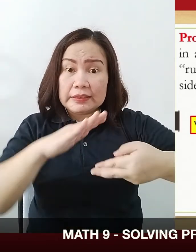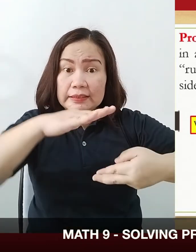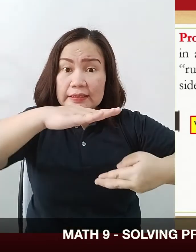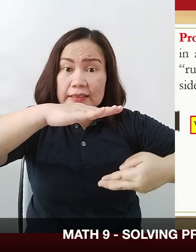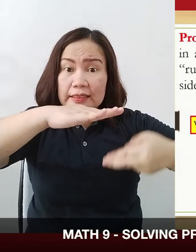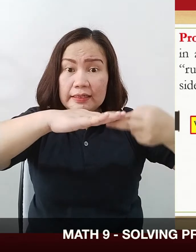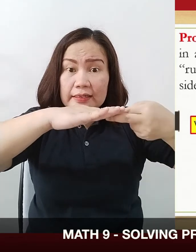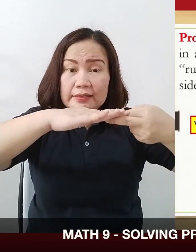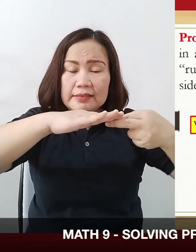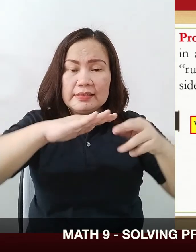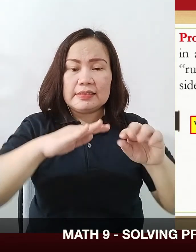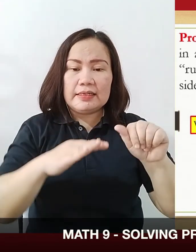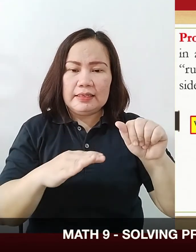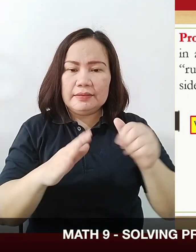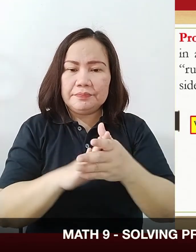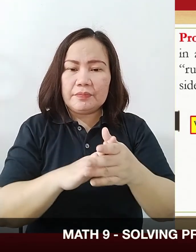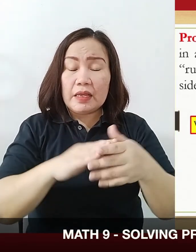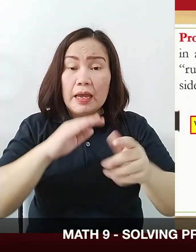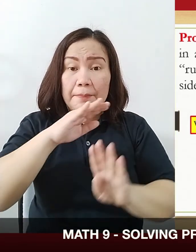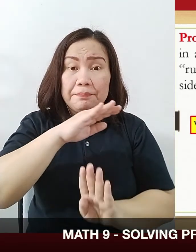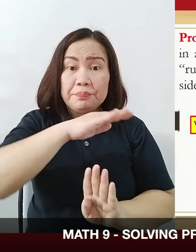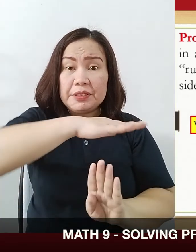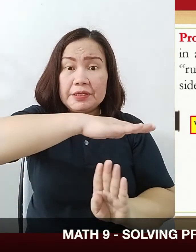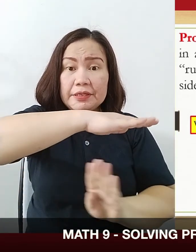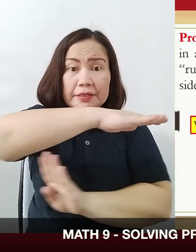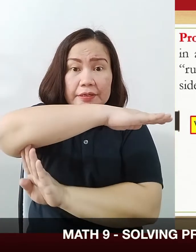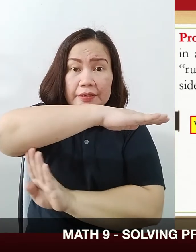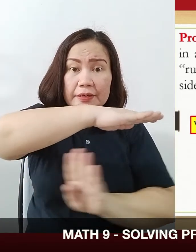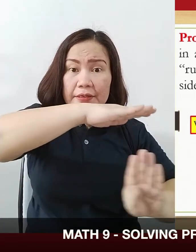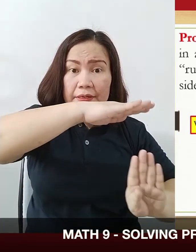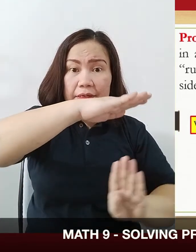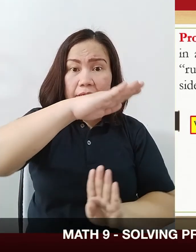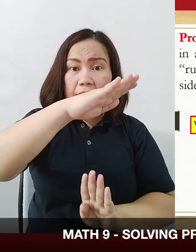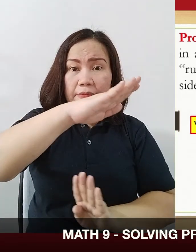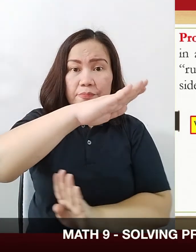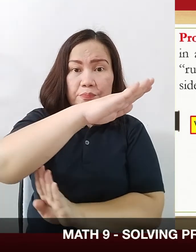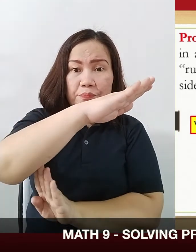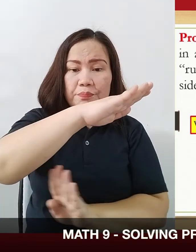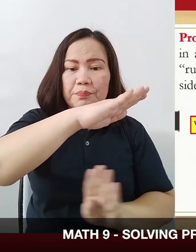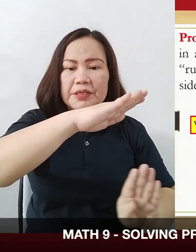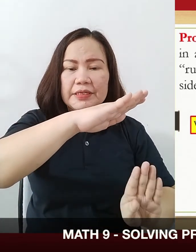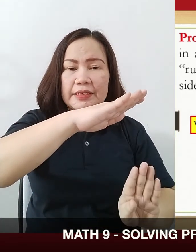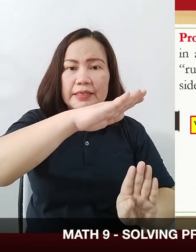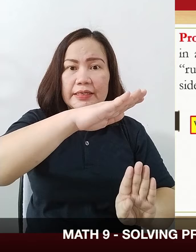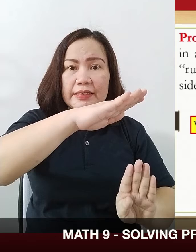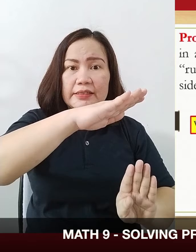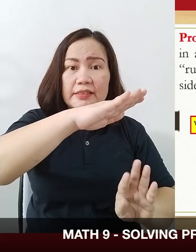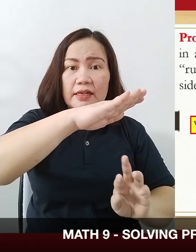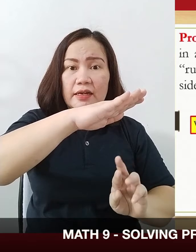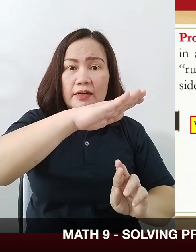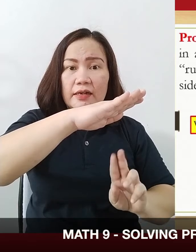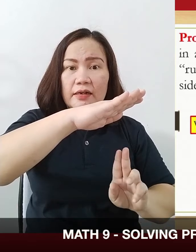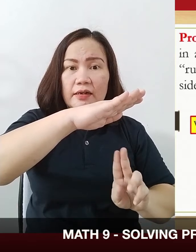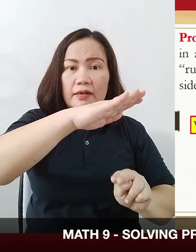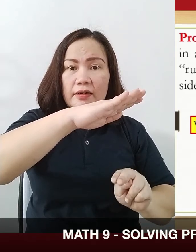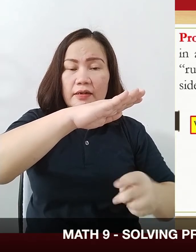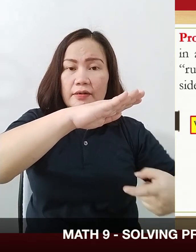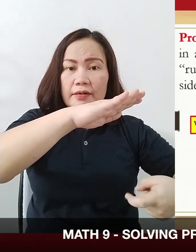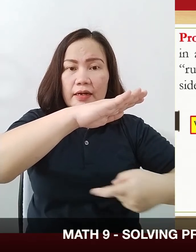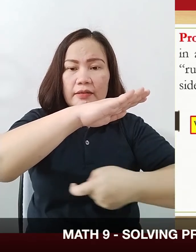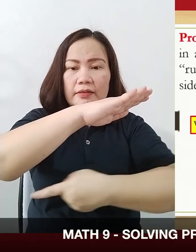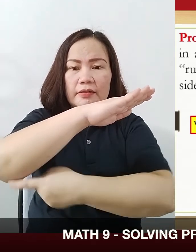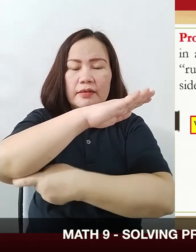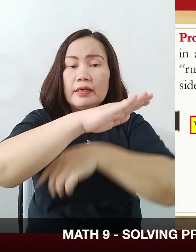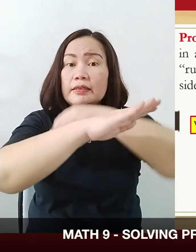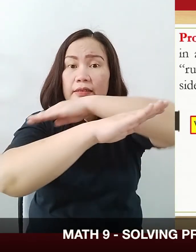rise, okay? And then your B will be the run, which is 7 meters longer than the rise. And then your C, which